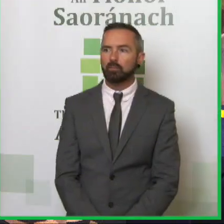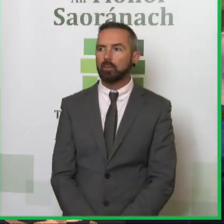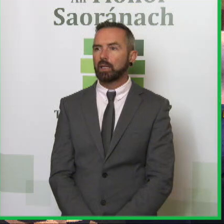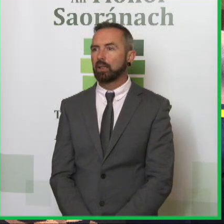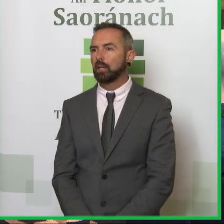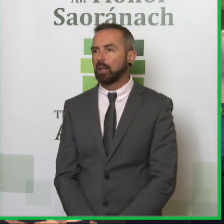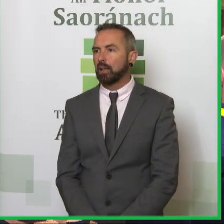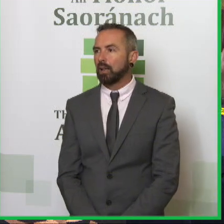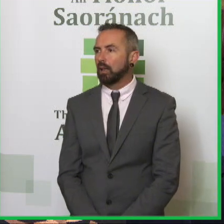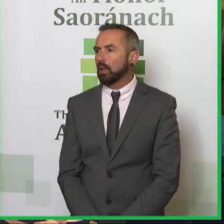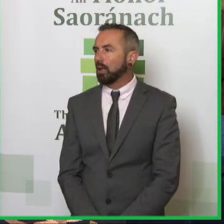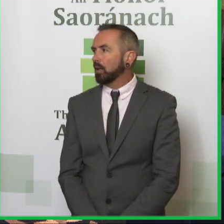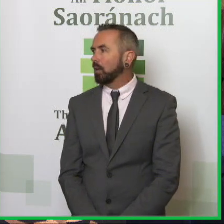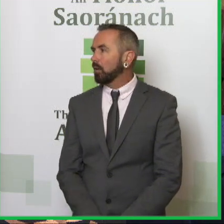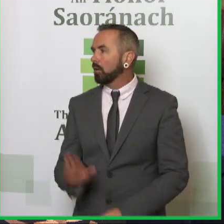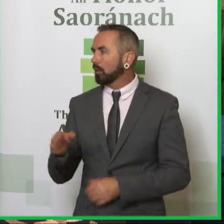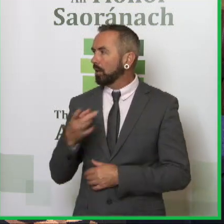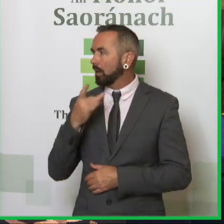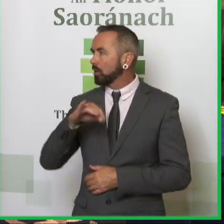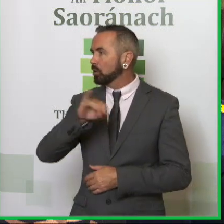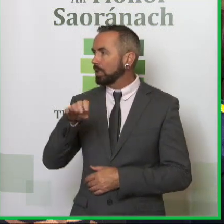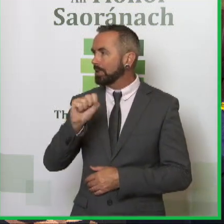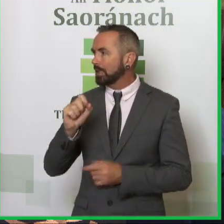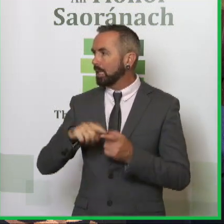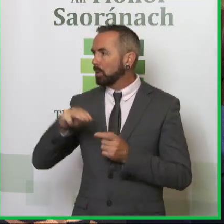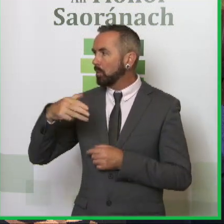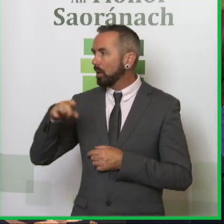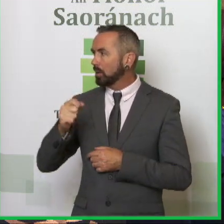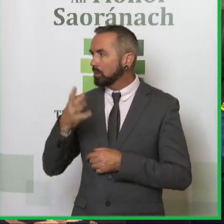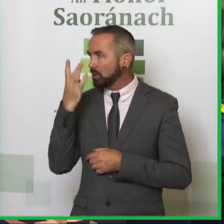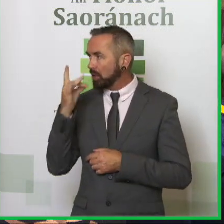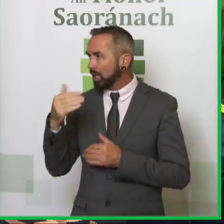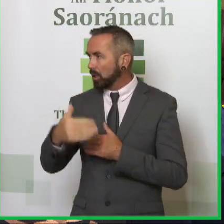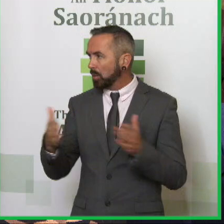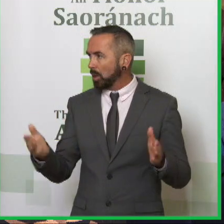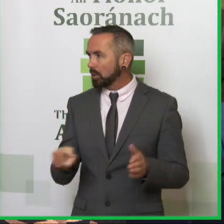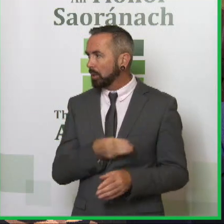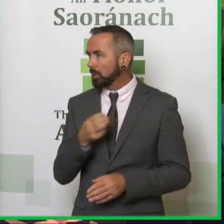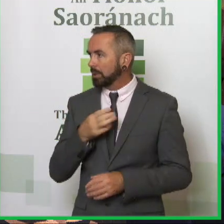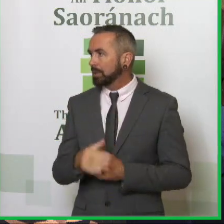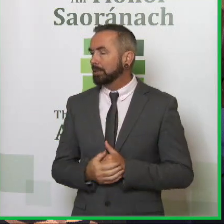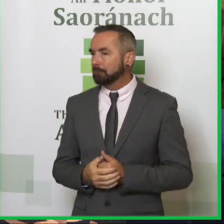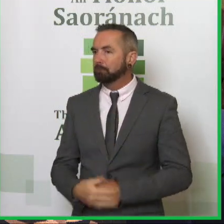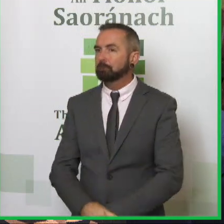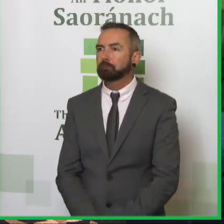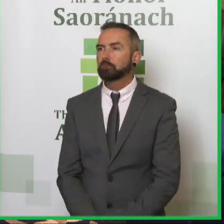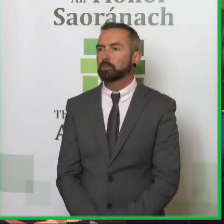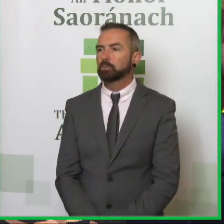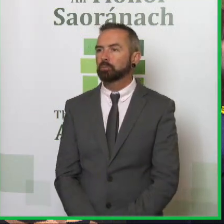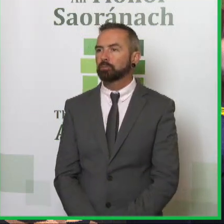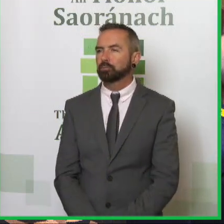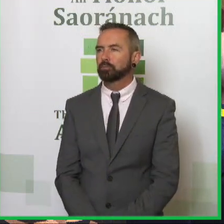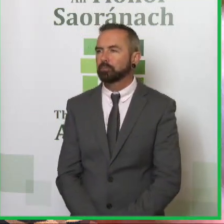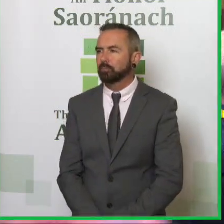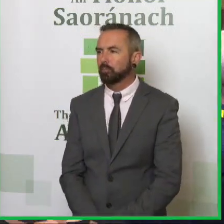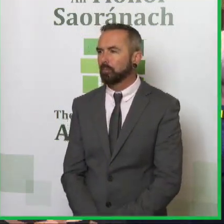So could I ask Jesse and Marcus maybe just to validate the boxes or seal the boxes with Kieran before we take the vote for ballot paper number